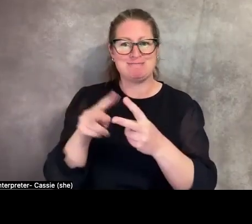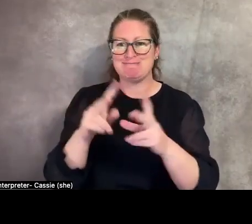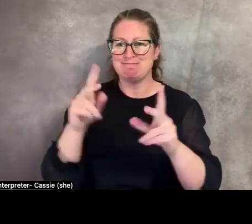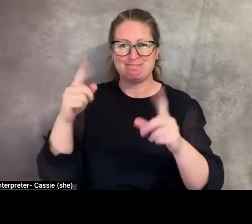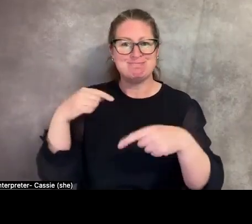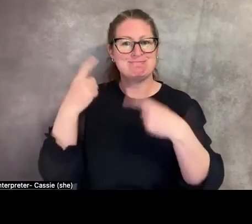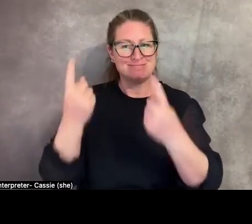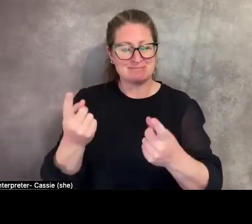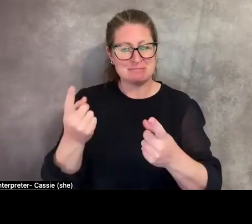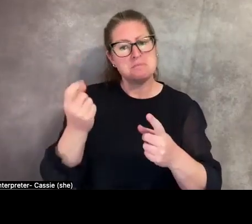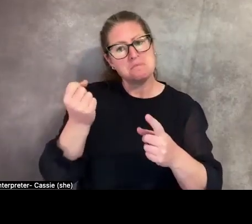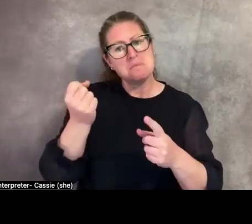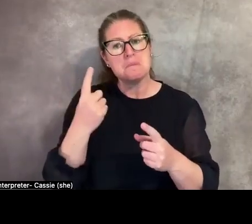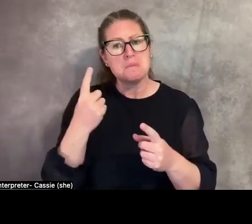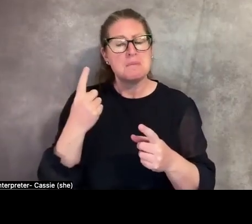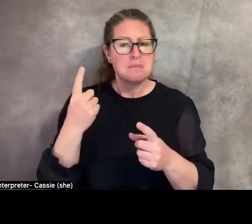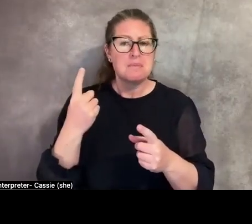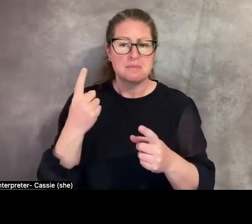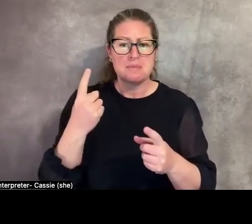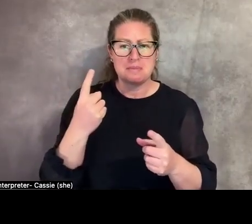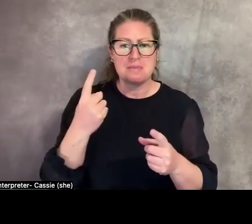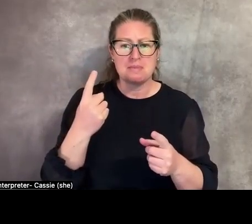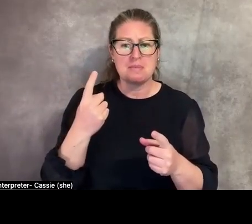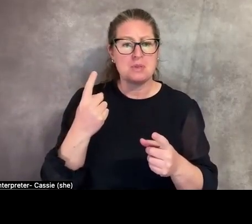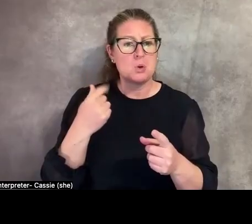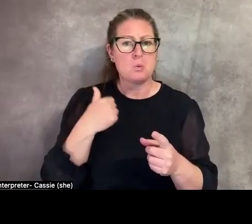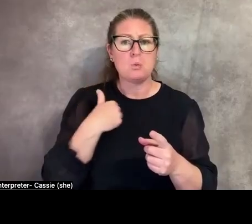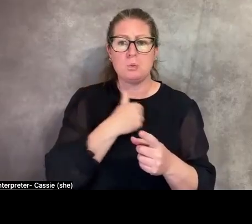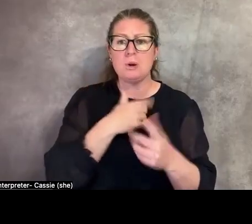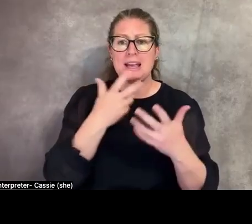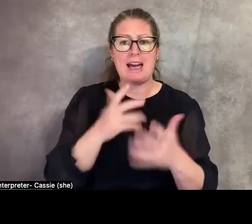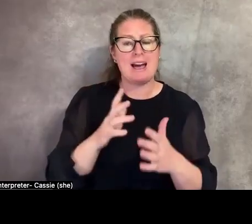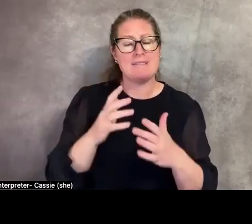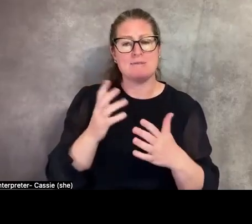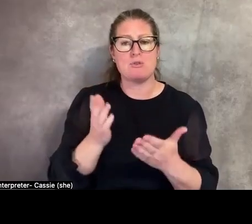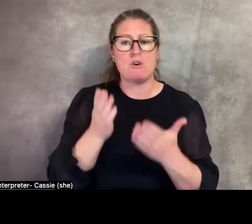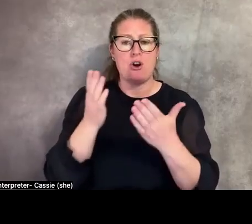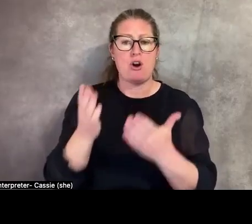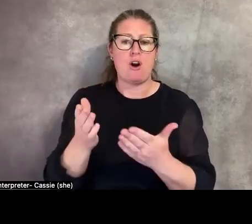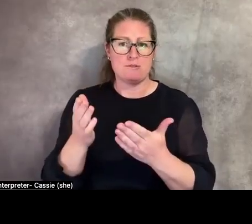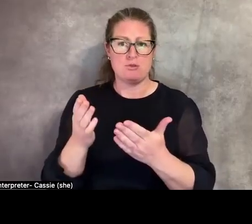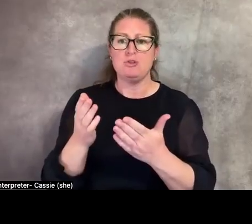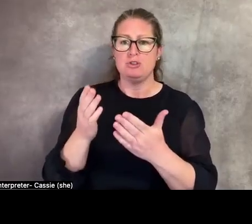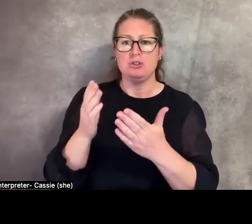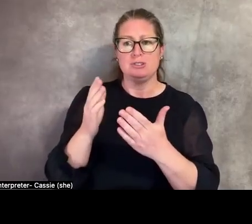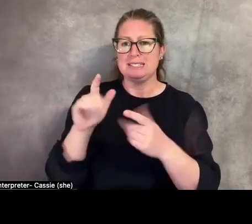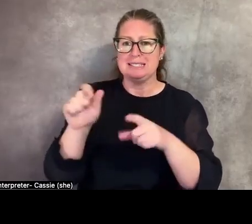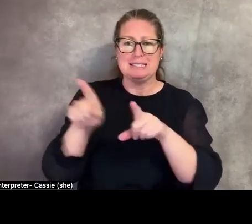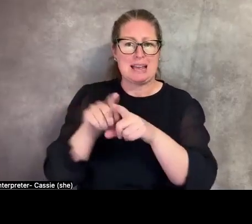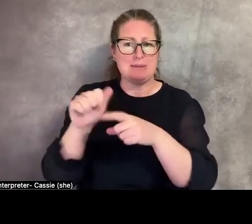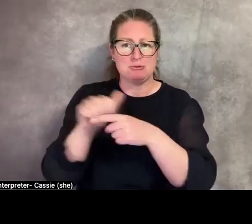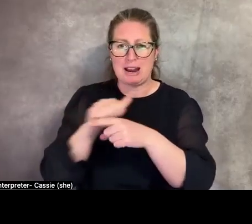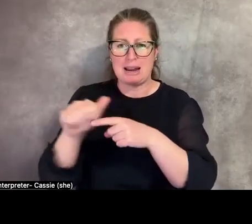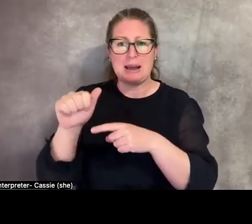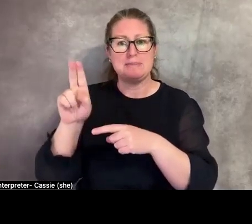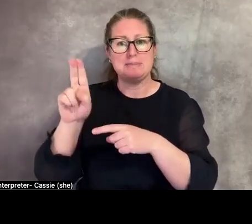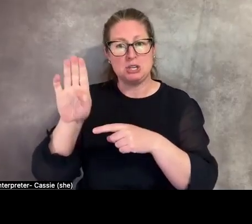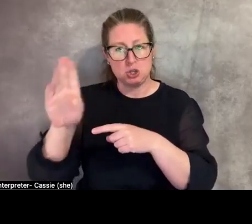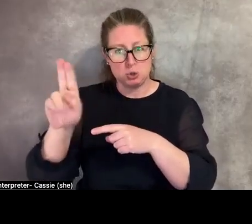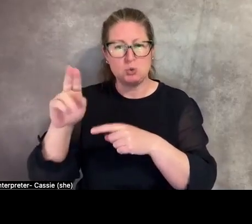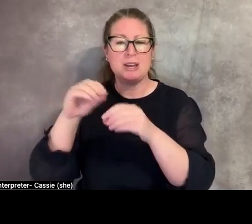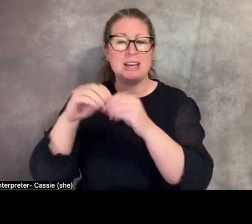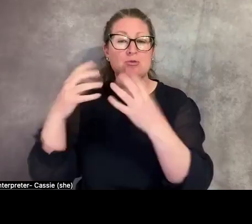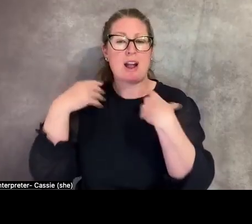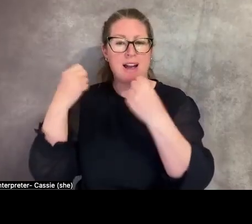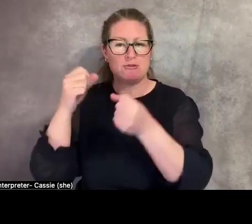far. Although we have also offered the group at the Recovery Center at Boston University over the